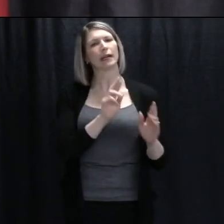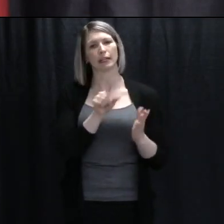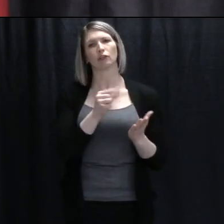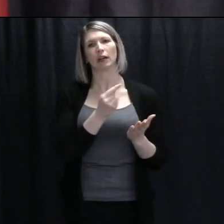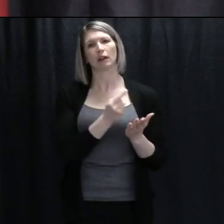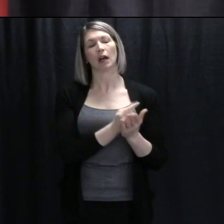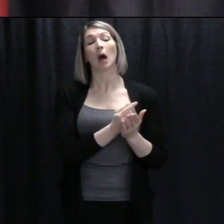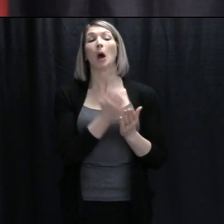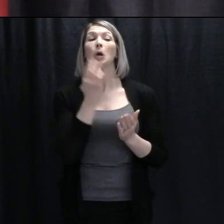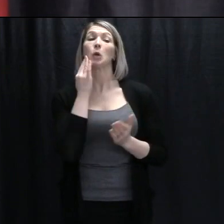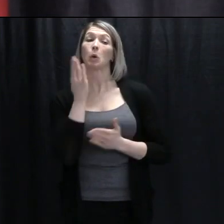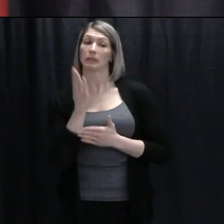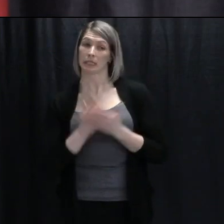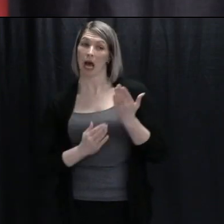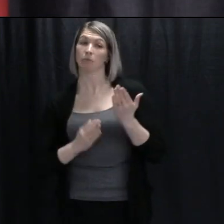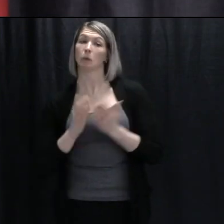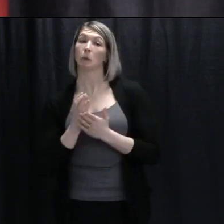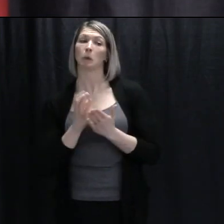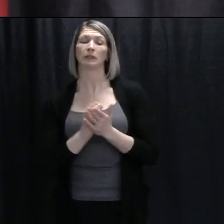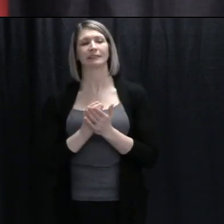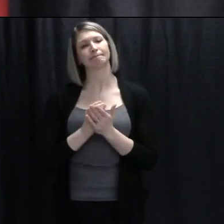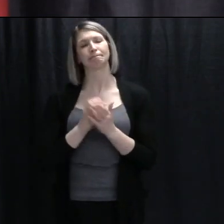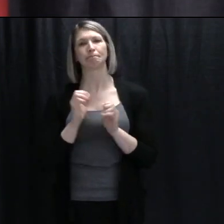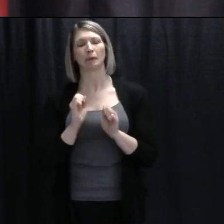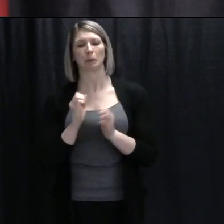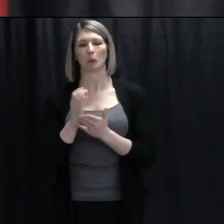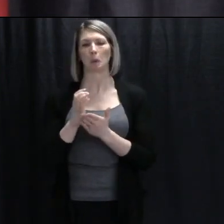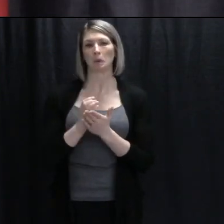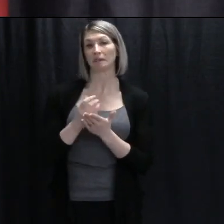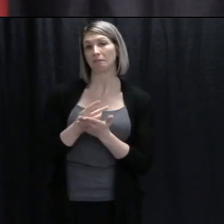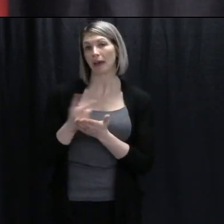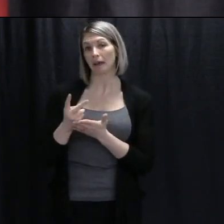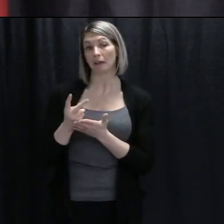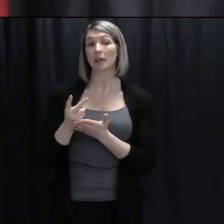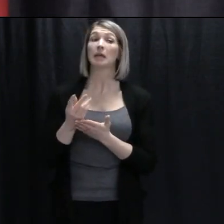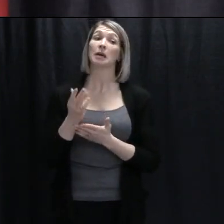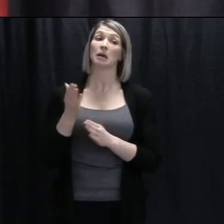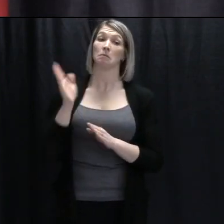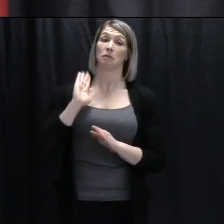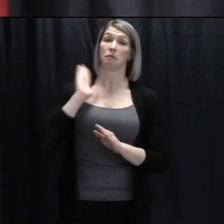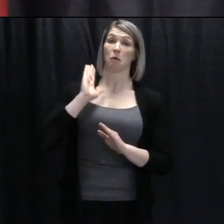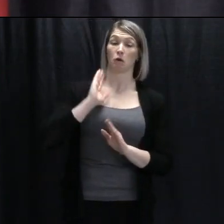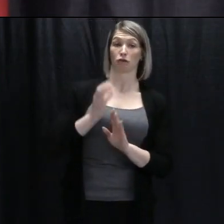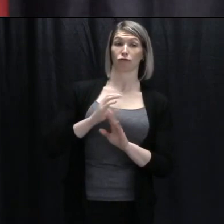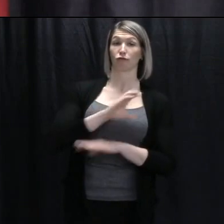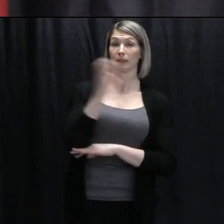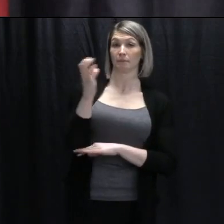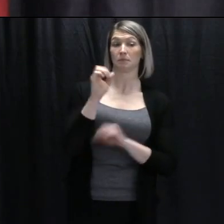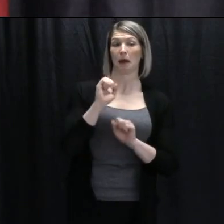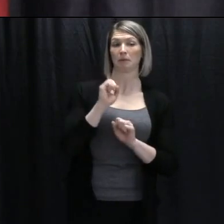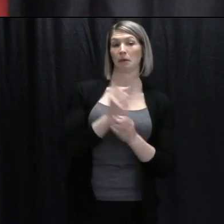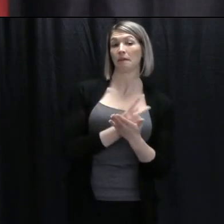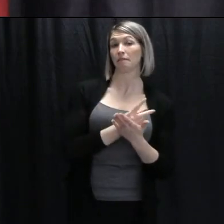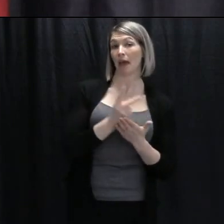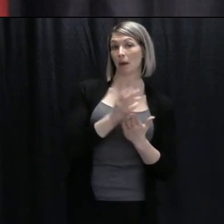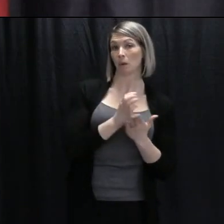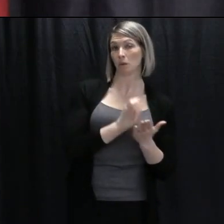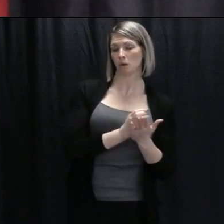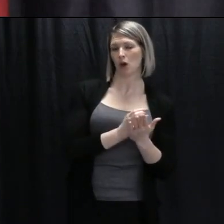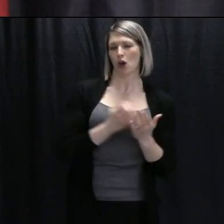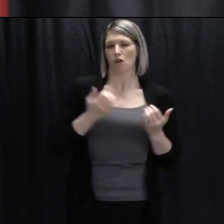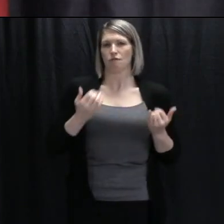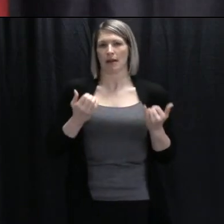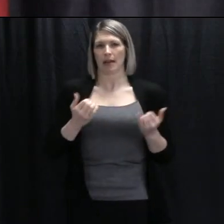risk of failing a course and for students who may have already failed a course. And the district is in the process of